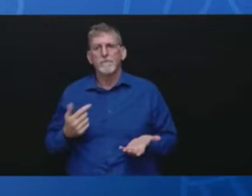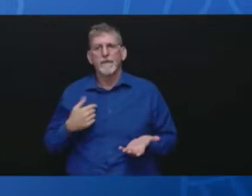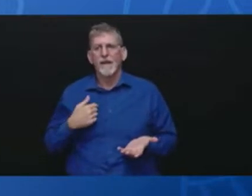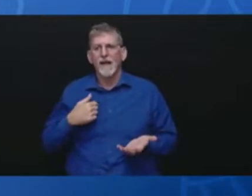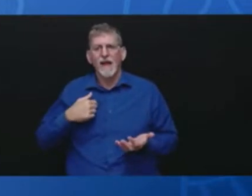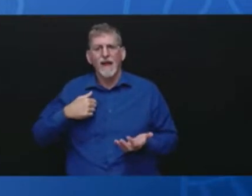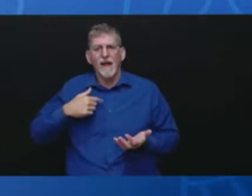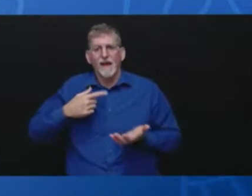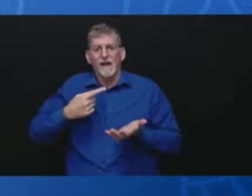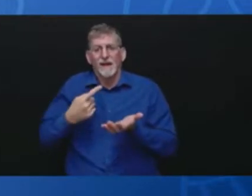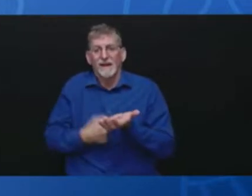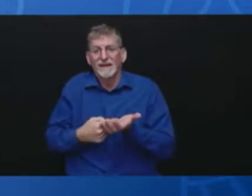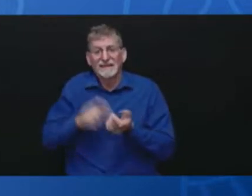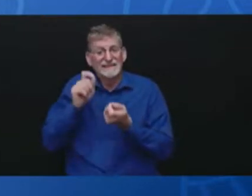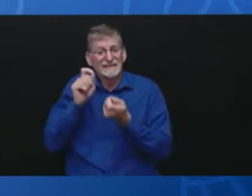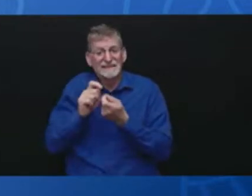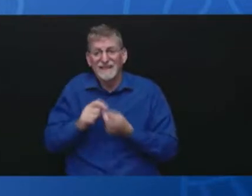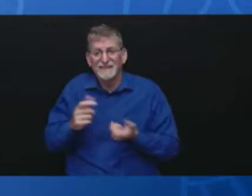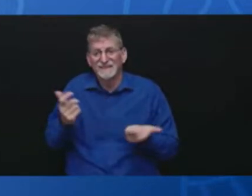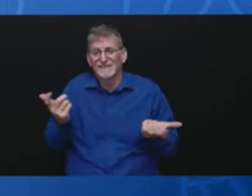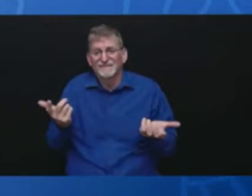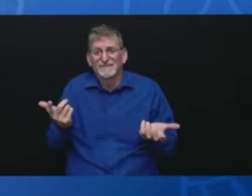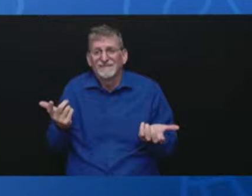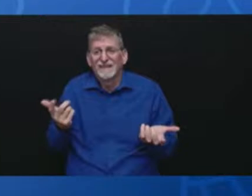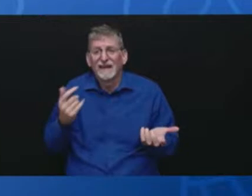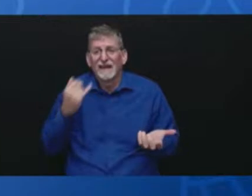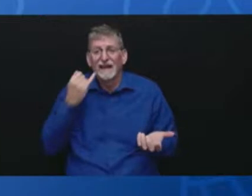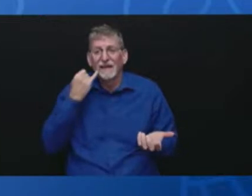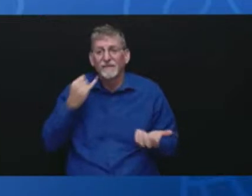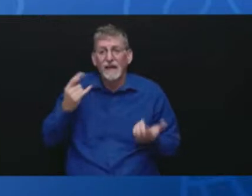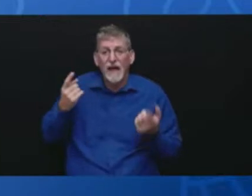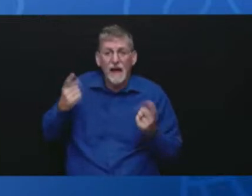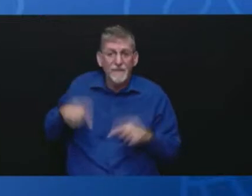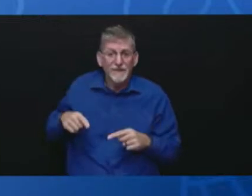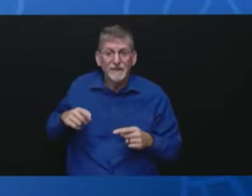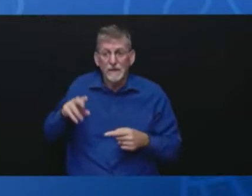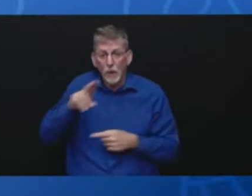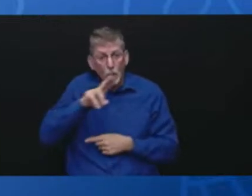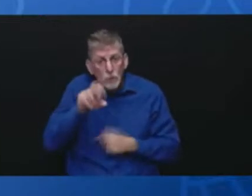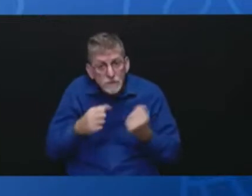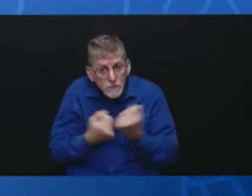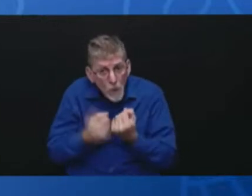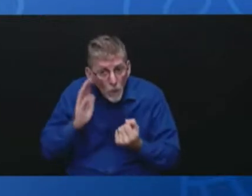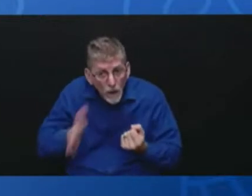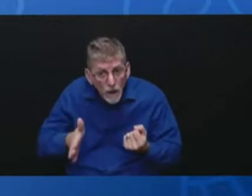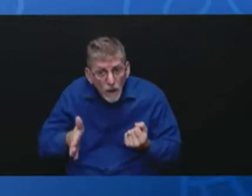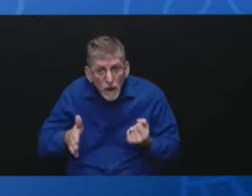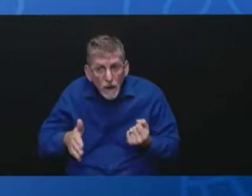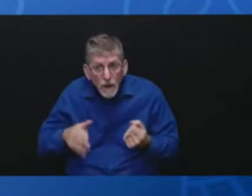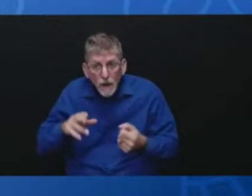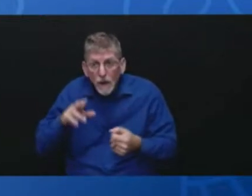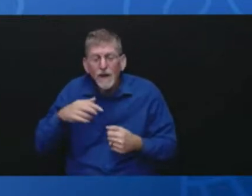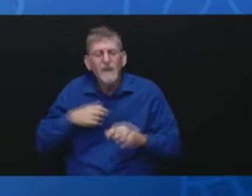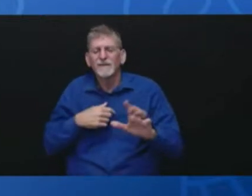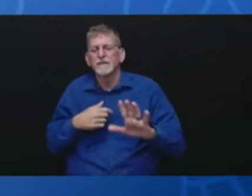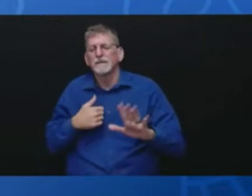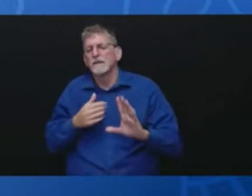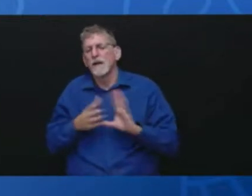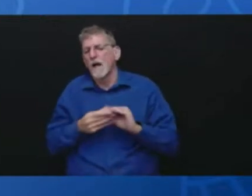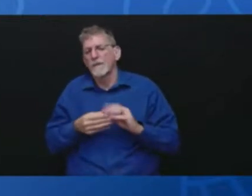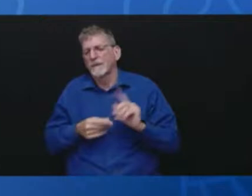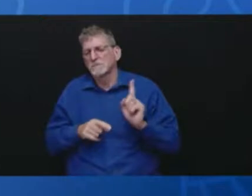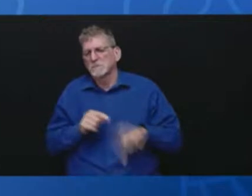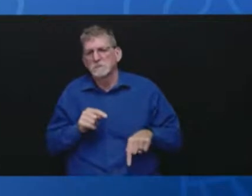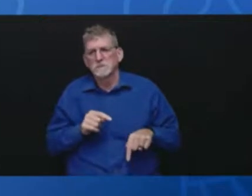anybody anywhere. It's not Does personal. the U.S. support a ground operation? I'm not going to comment or speculate or anything in